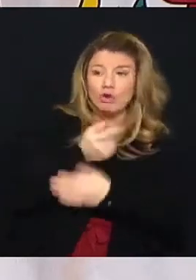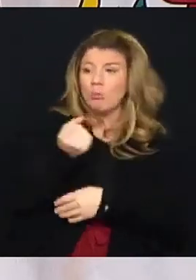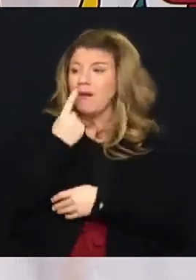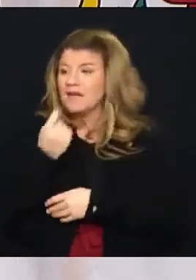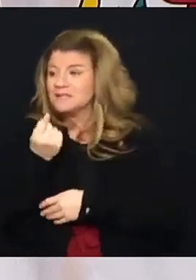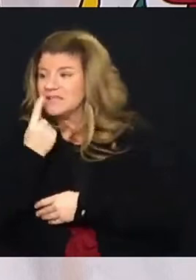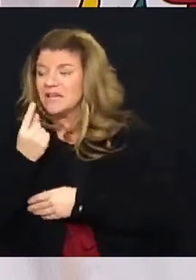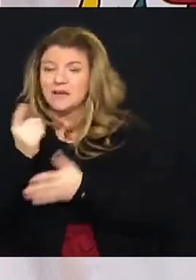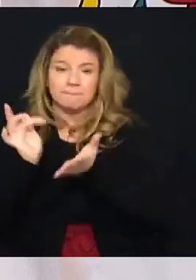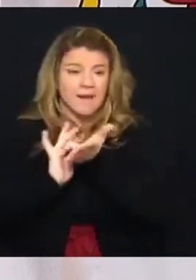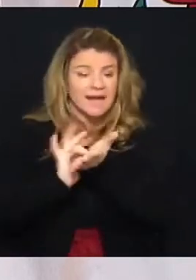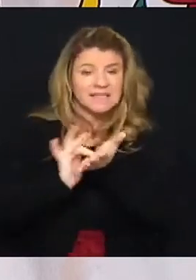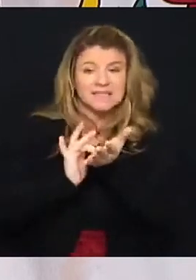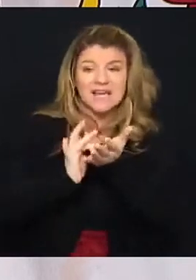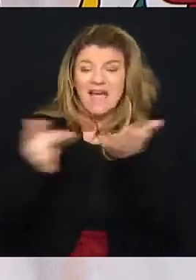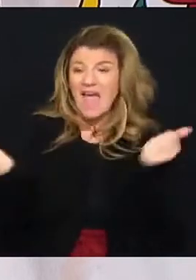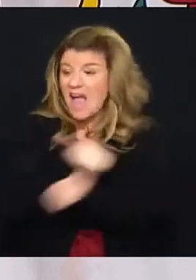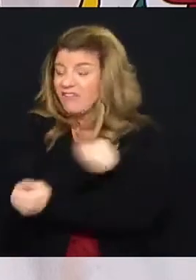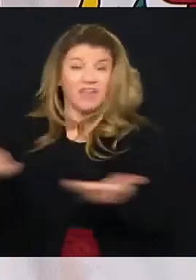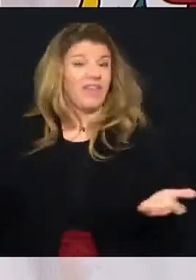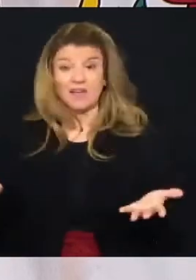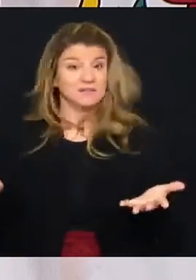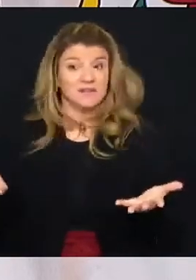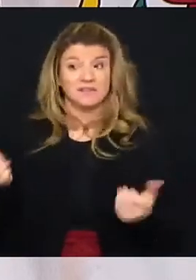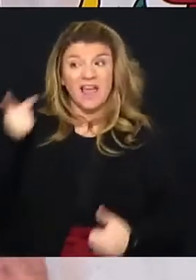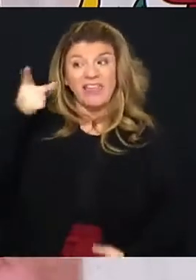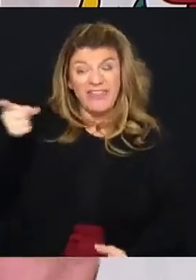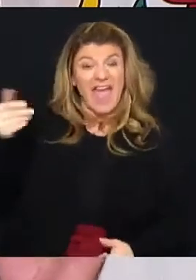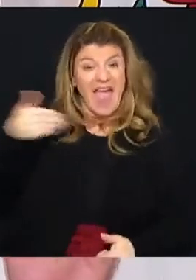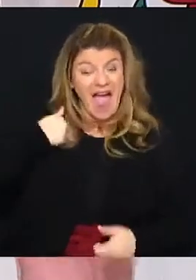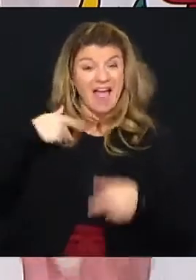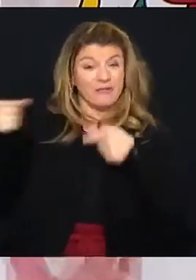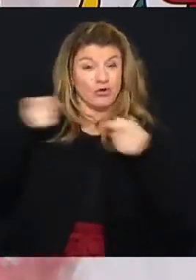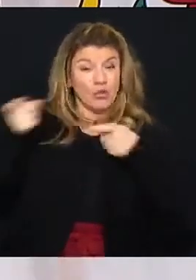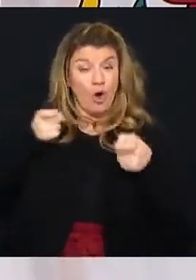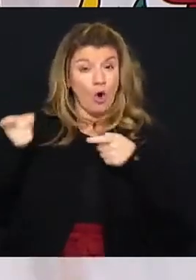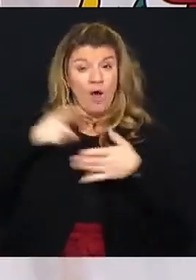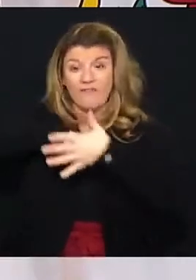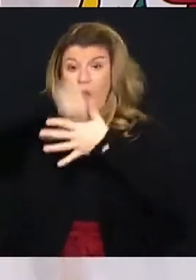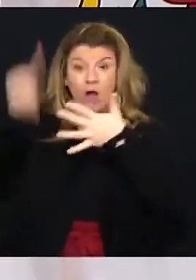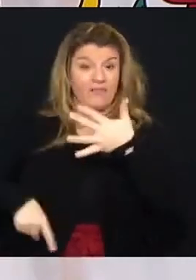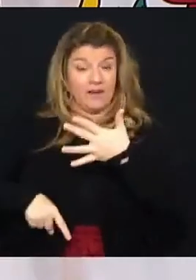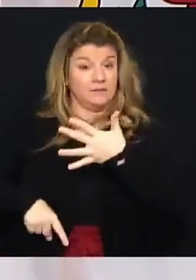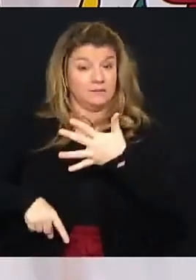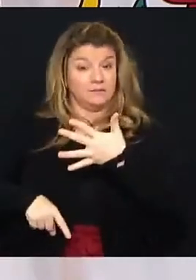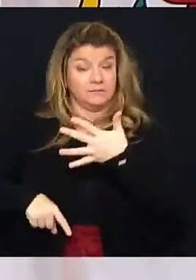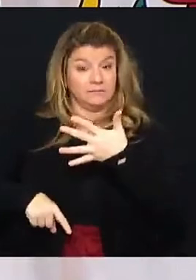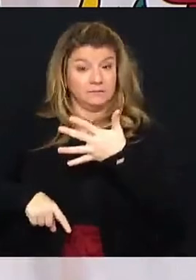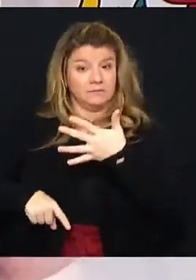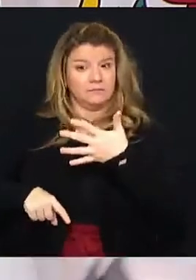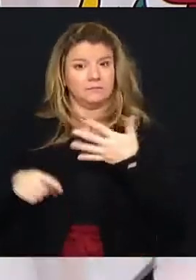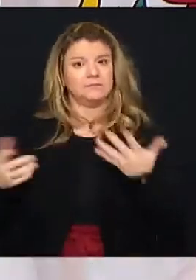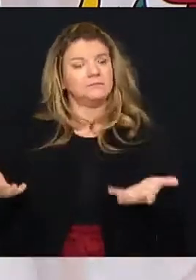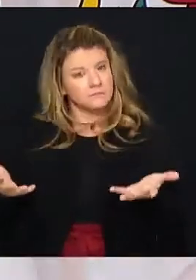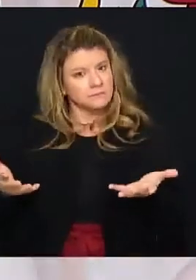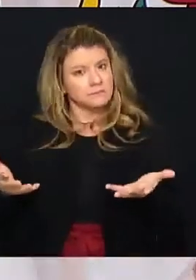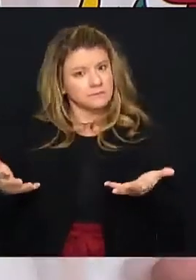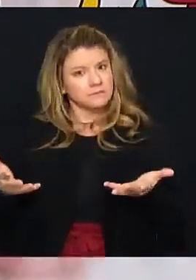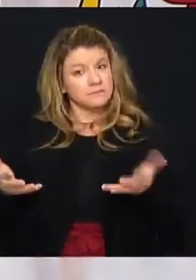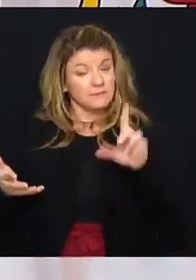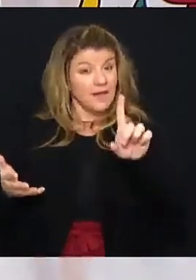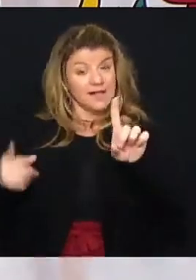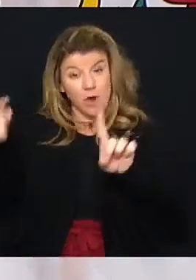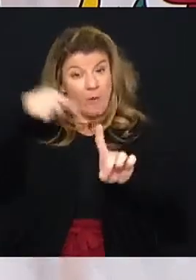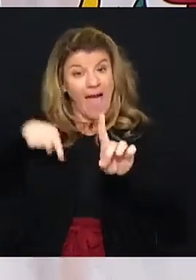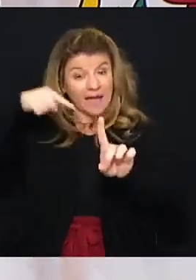medicine, all the supply chain. They've had control of all of that. And even going all the way